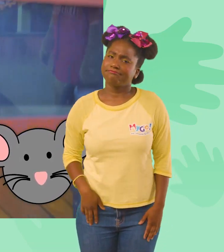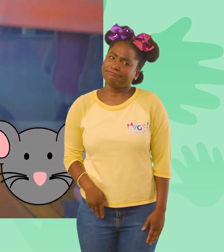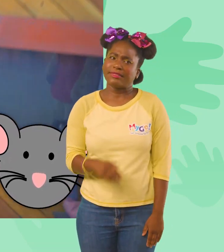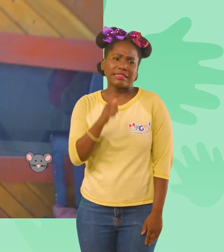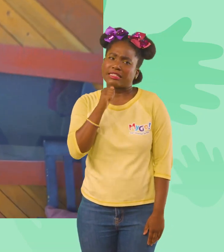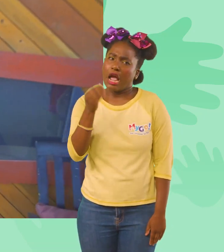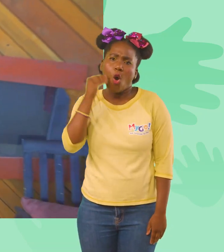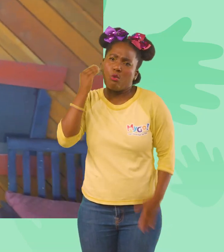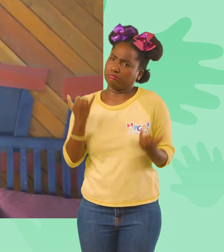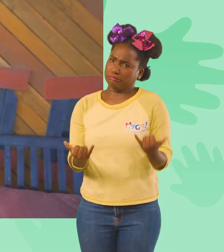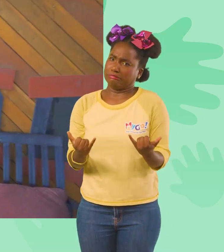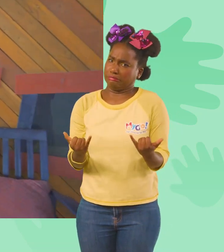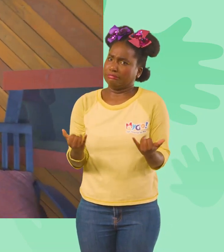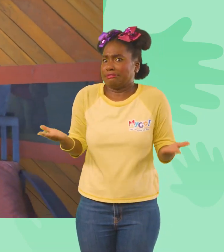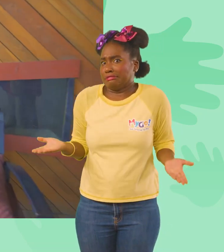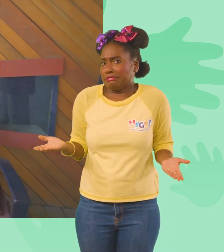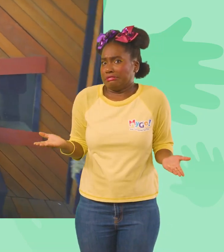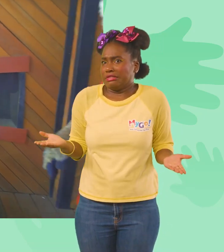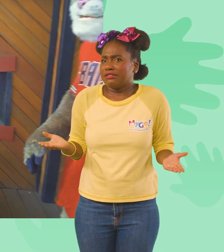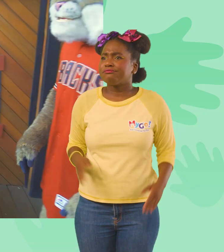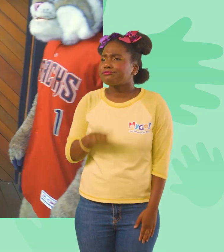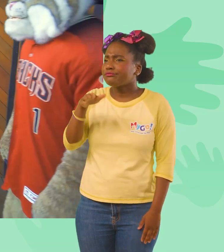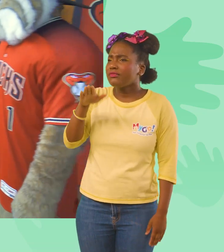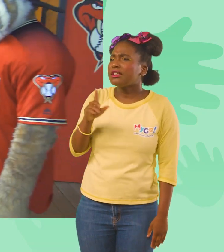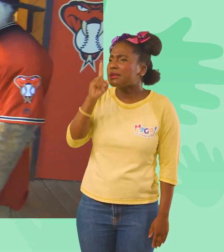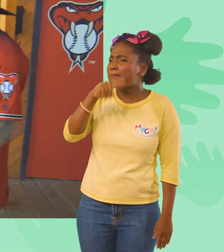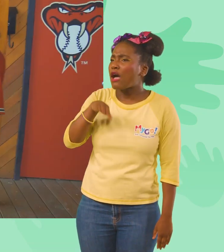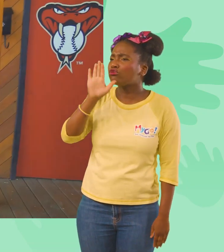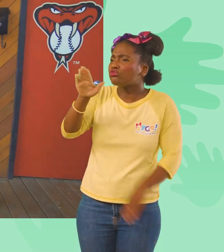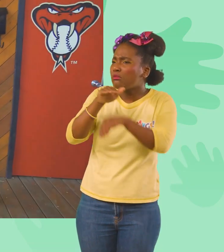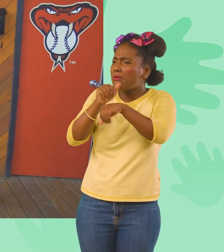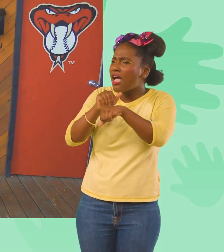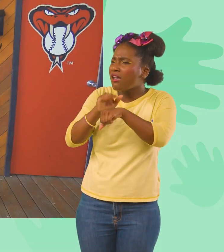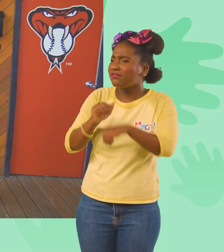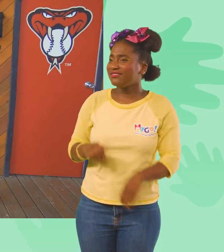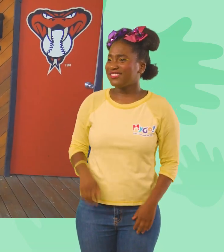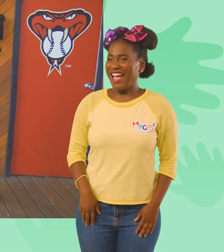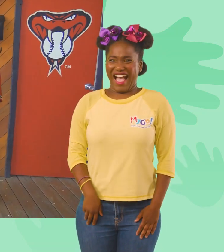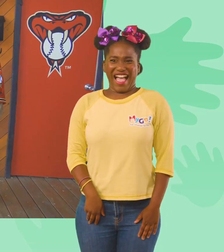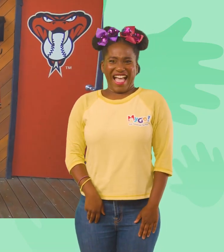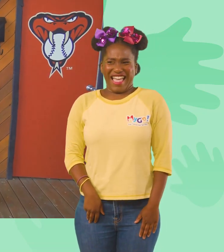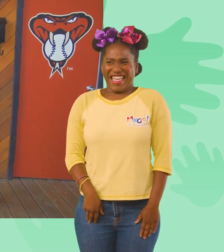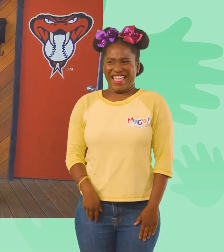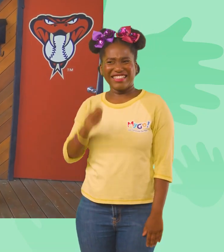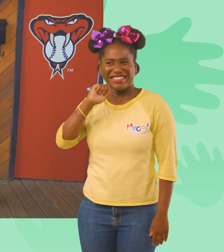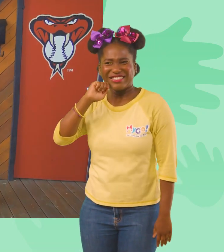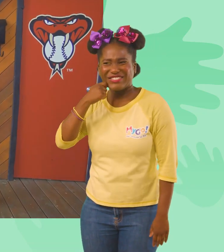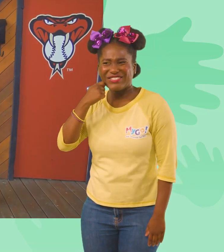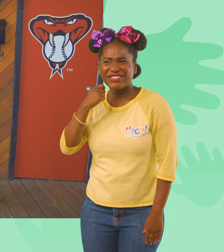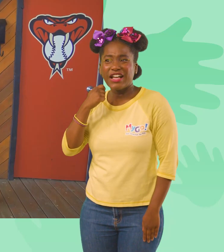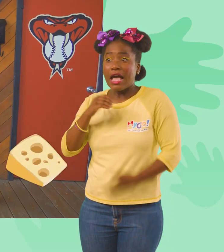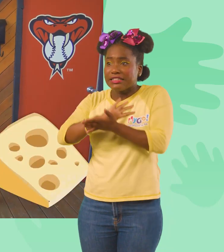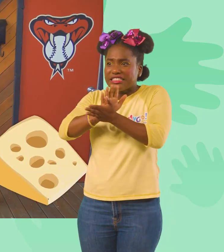not here right now. Ooh, is the mouse your pet? Ooh, that's pretty cool. Do you feed